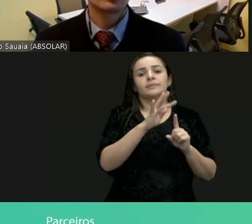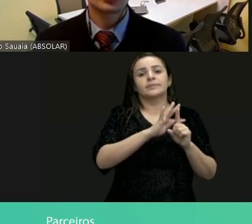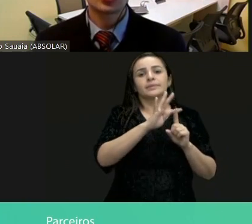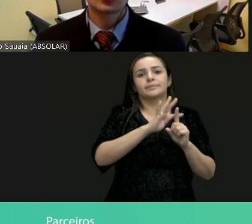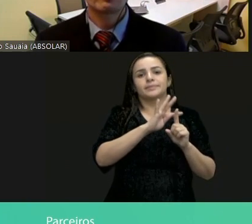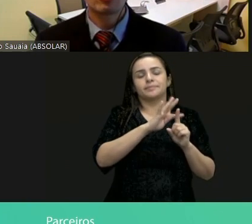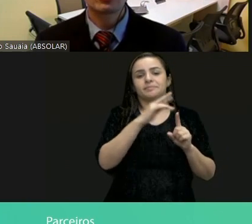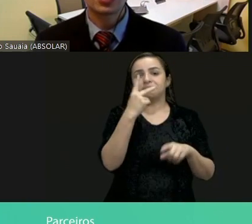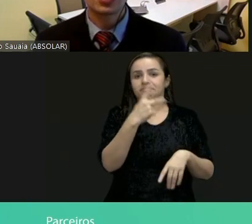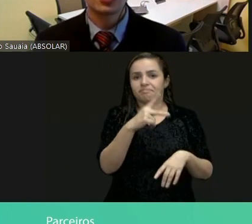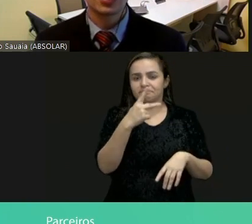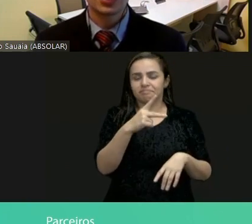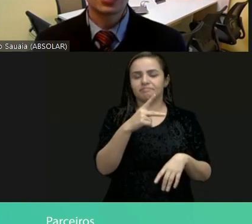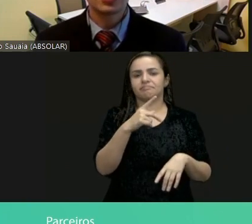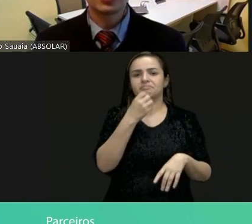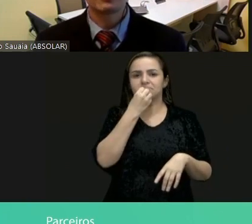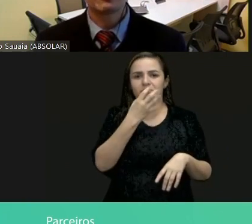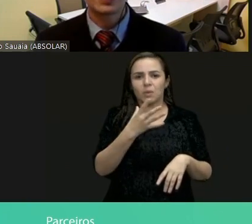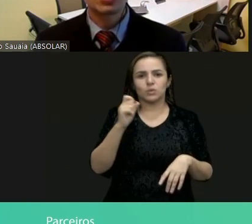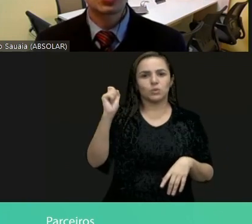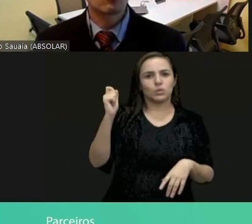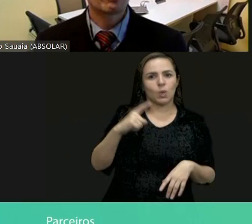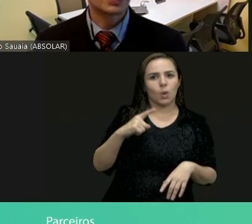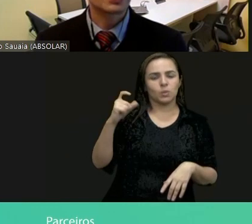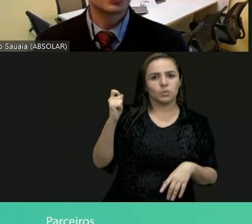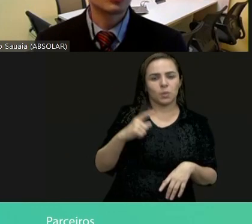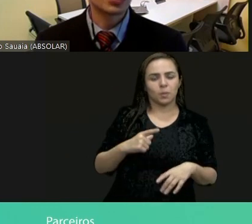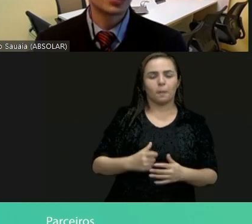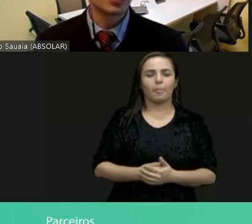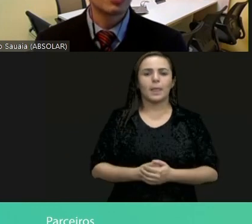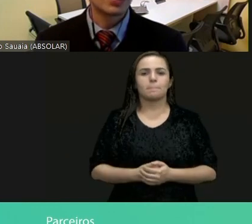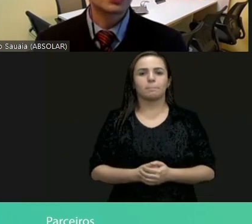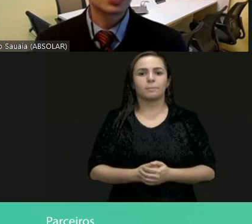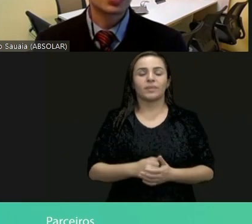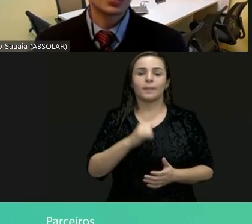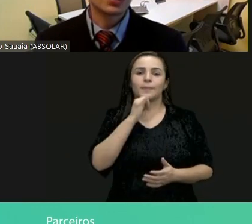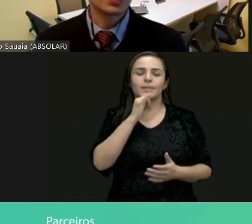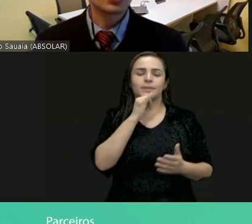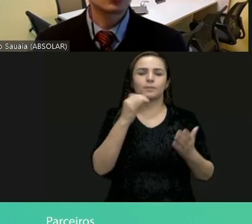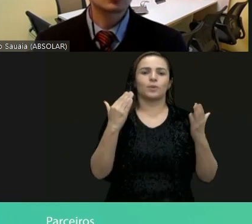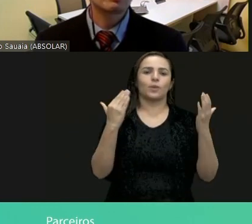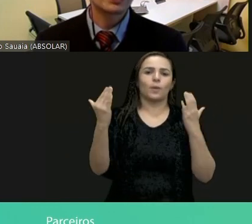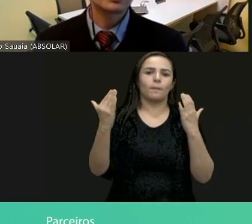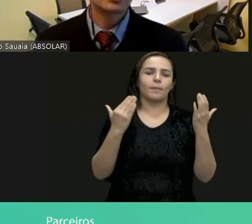countries. And so when we compare,